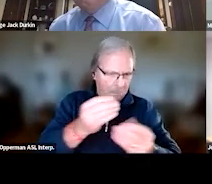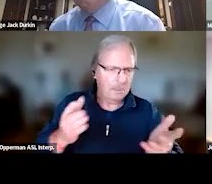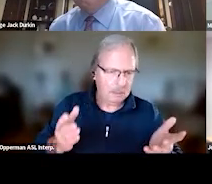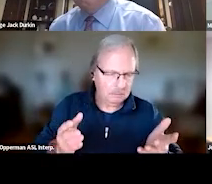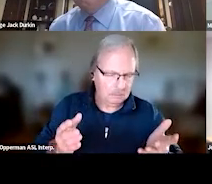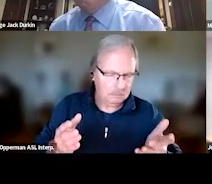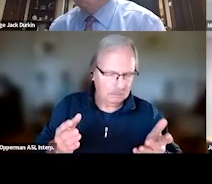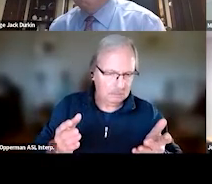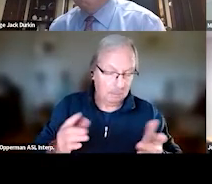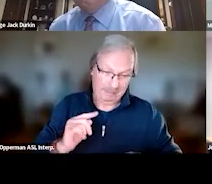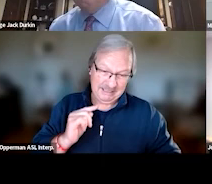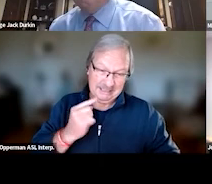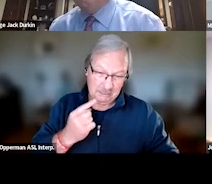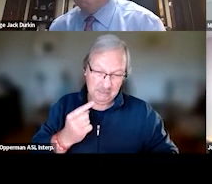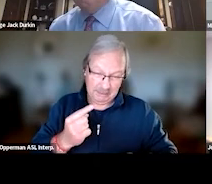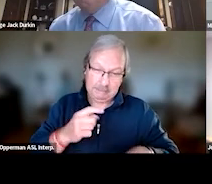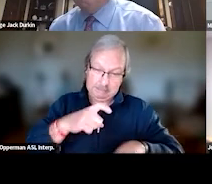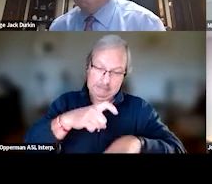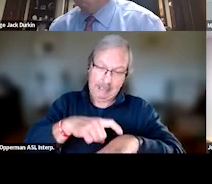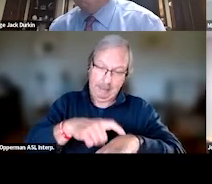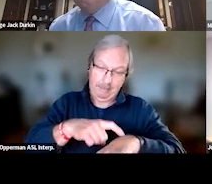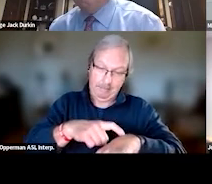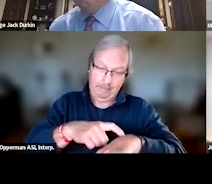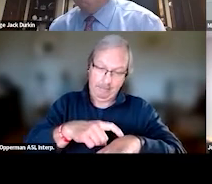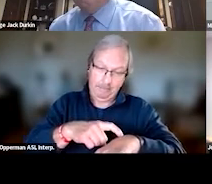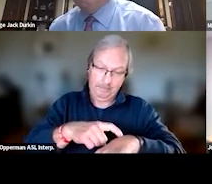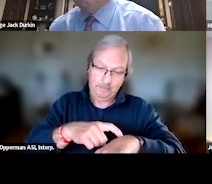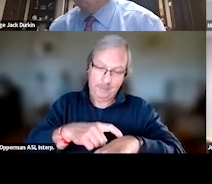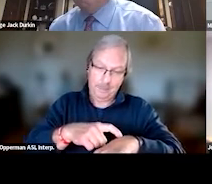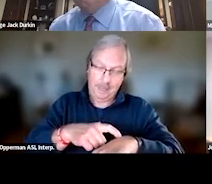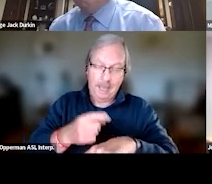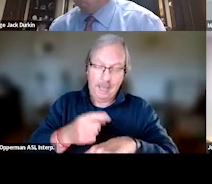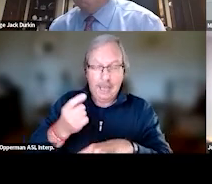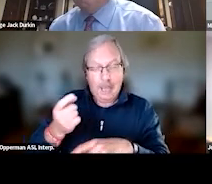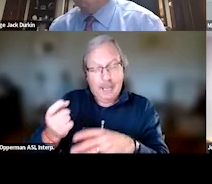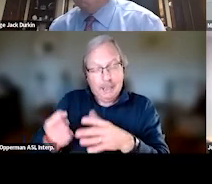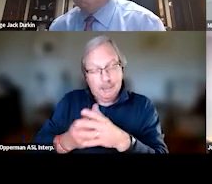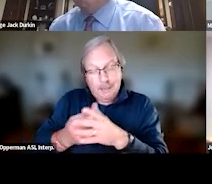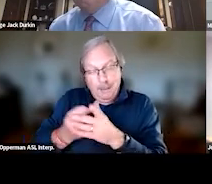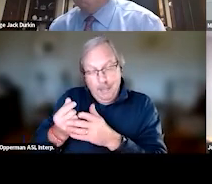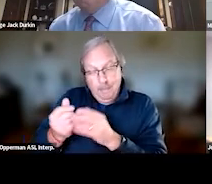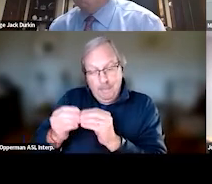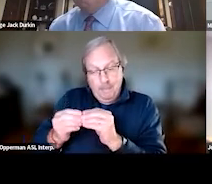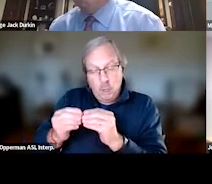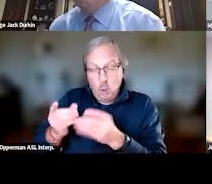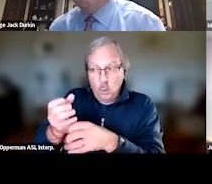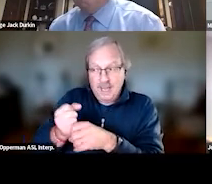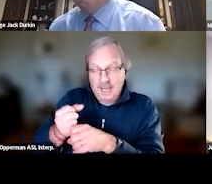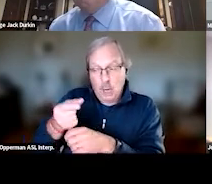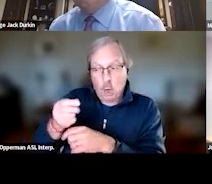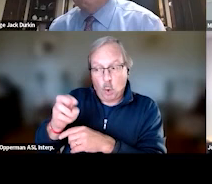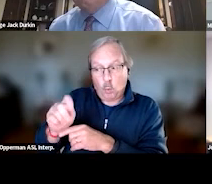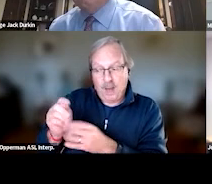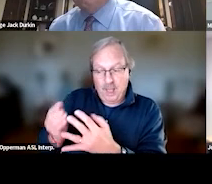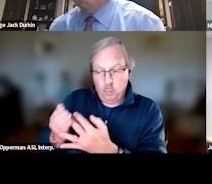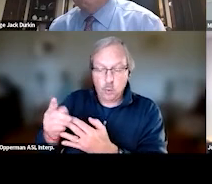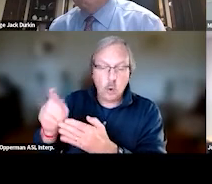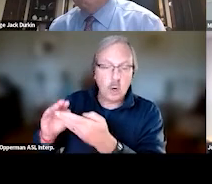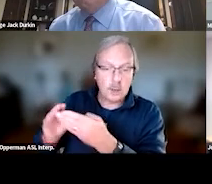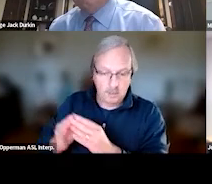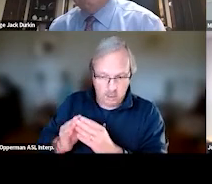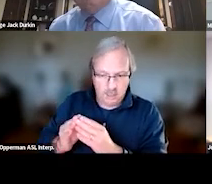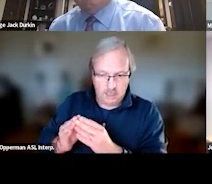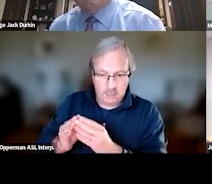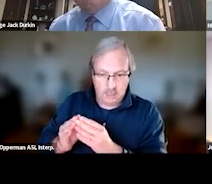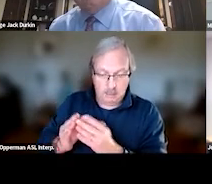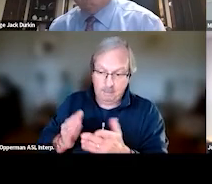seriously, it's time. Sometimes there's a little bit of money. You may even be able to get a grant through your community, some entity, a private